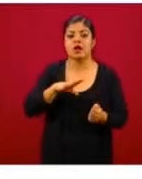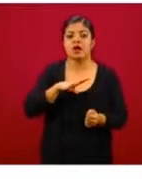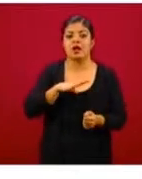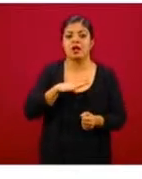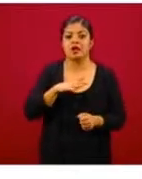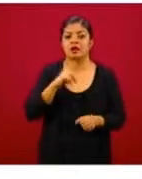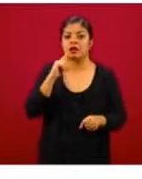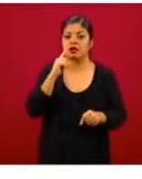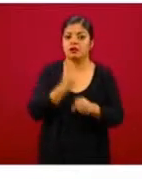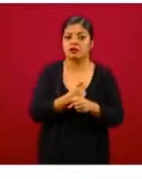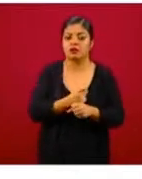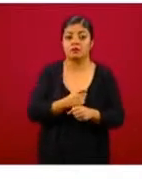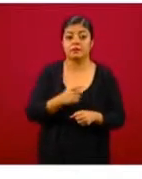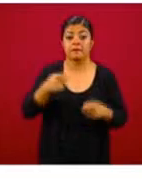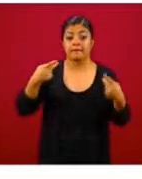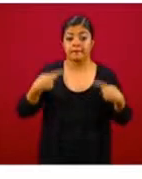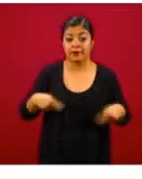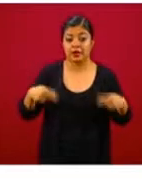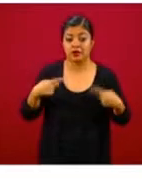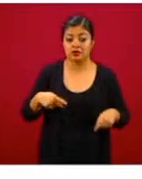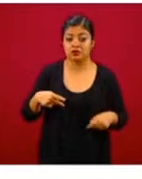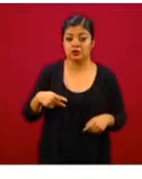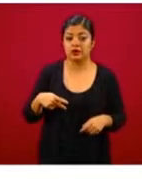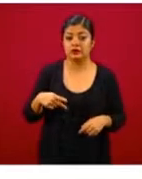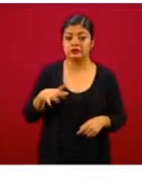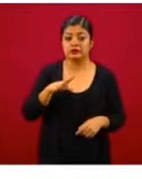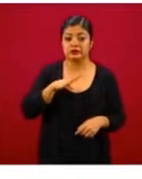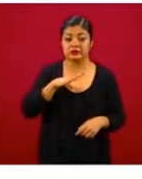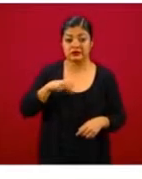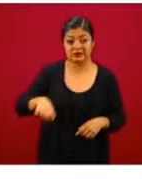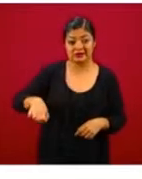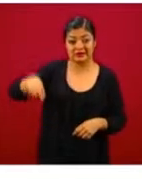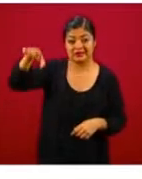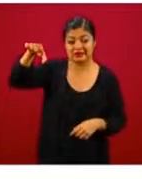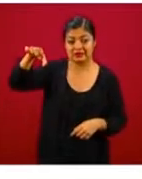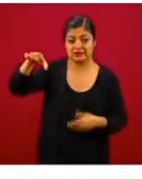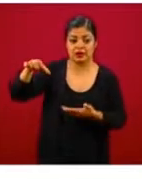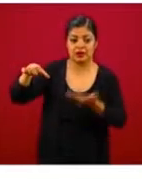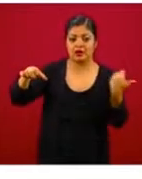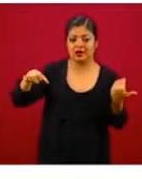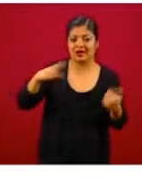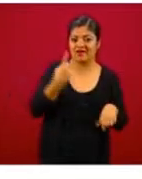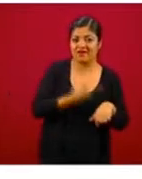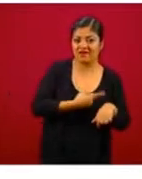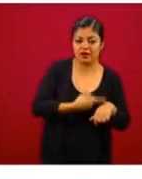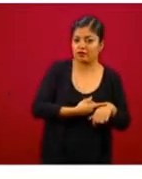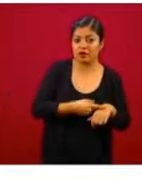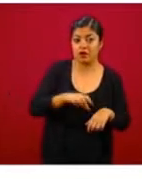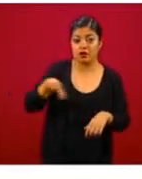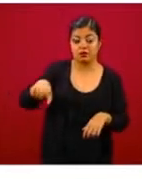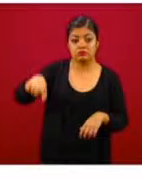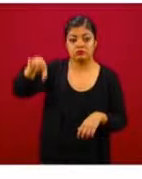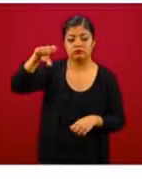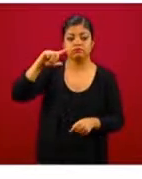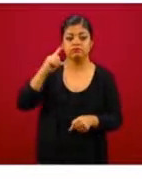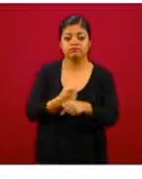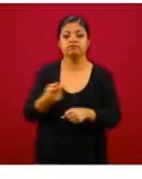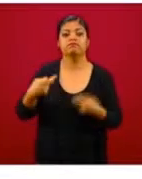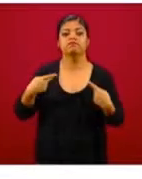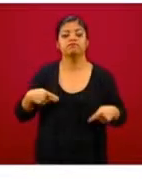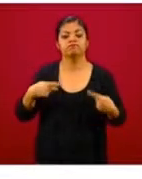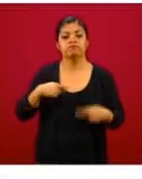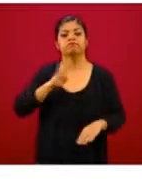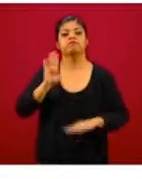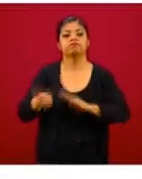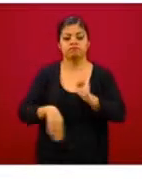by age that we saw from here compared to that, this curve is moving to the right. And so older people, in